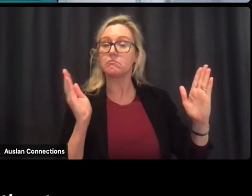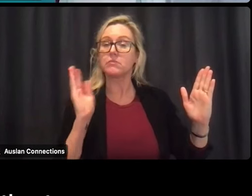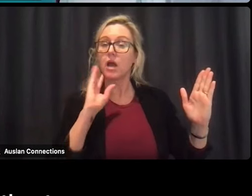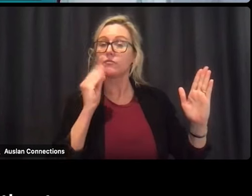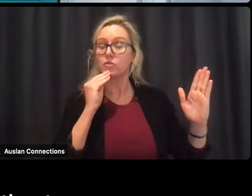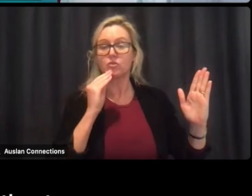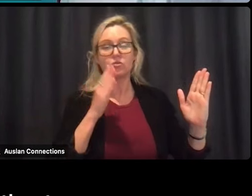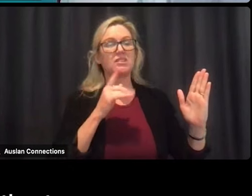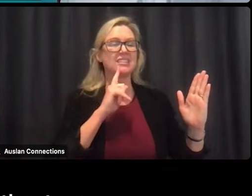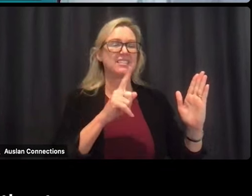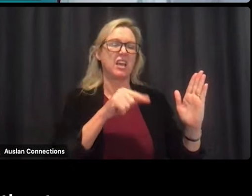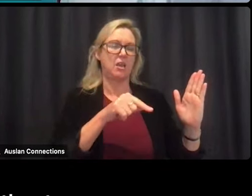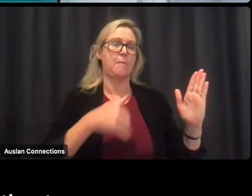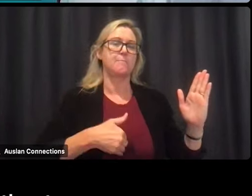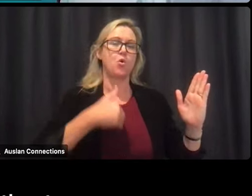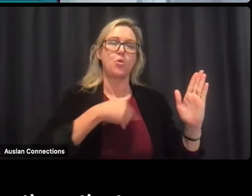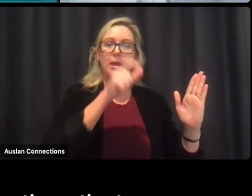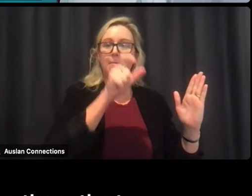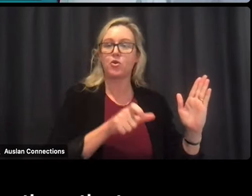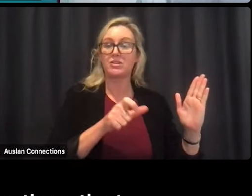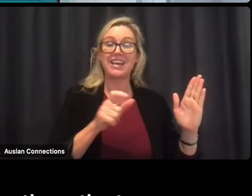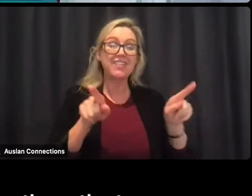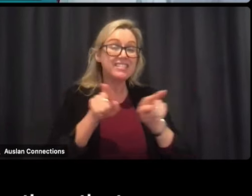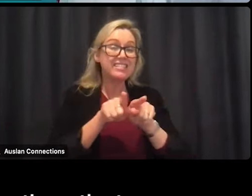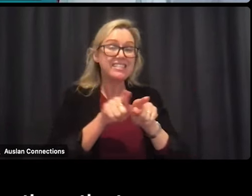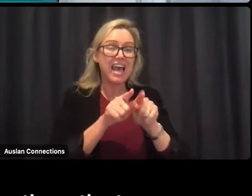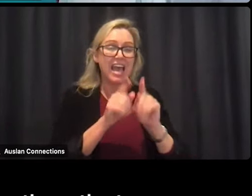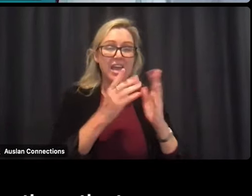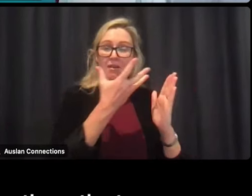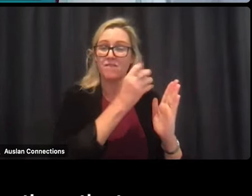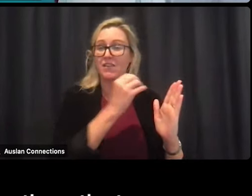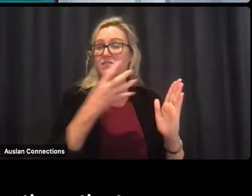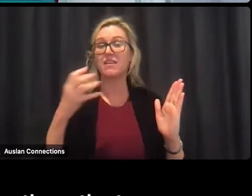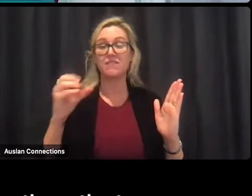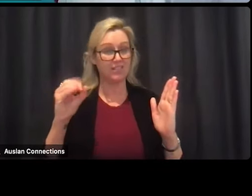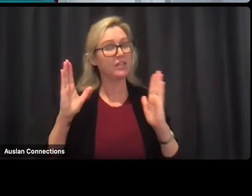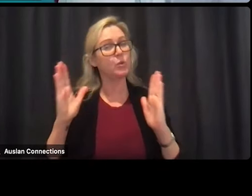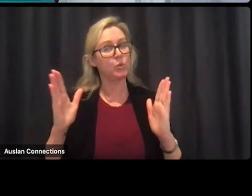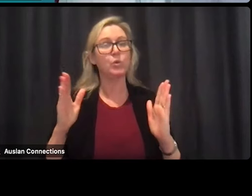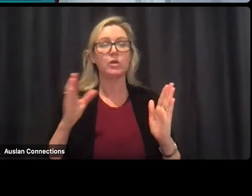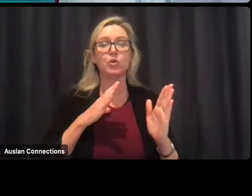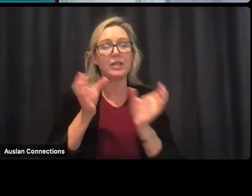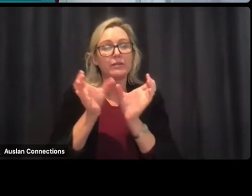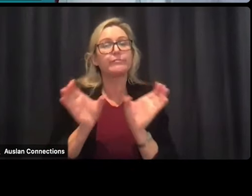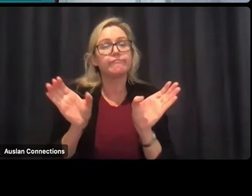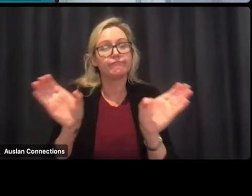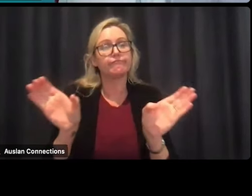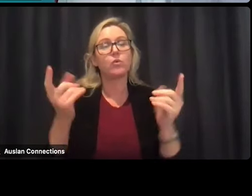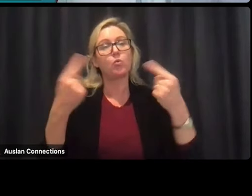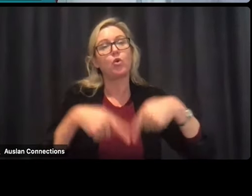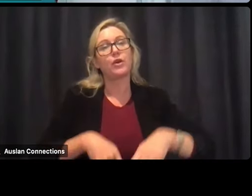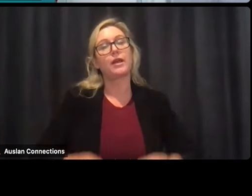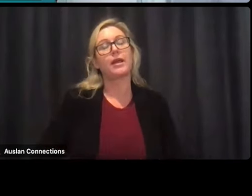fairly equal weighting between the two, then you need to allocate them based on the time that they've got there.